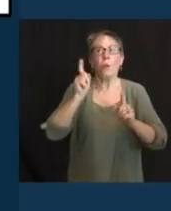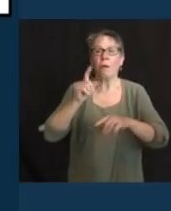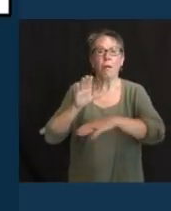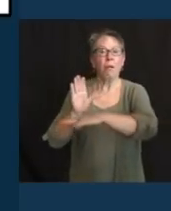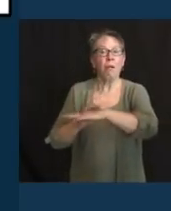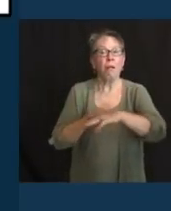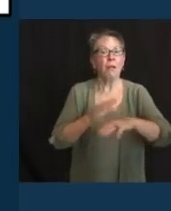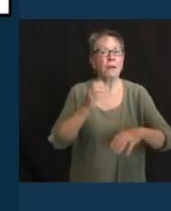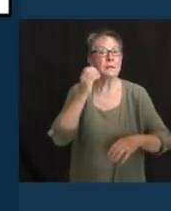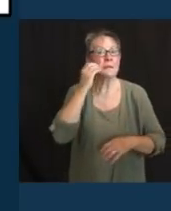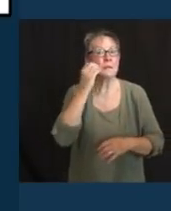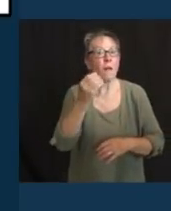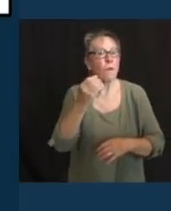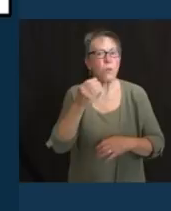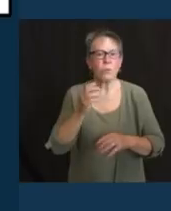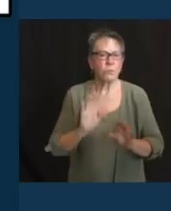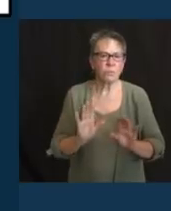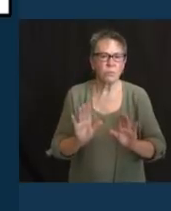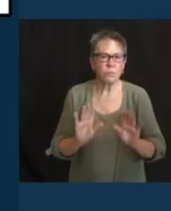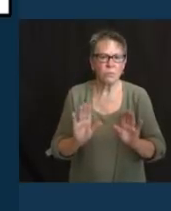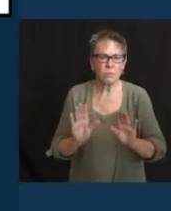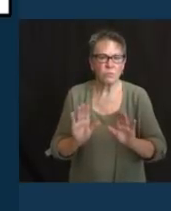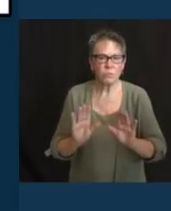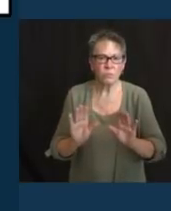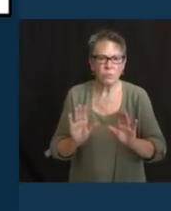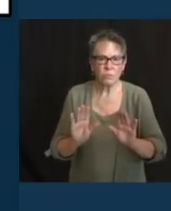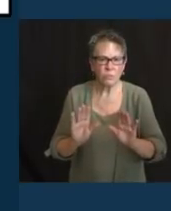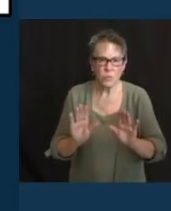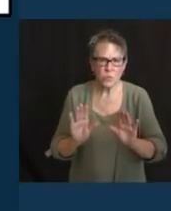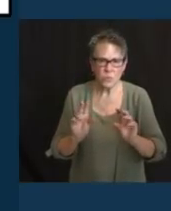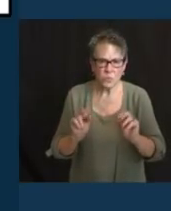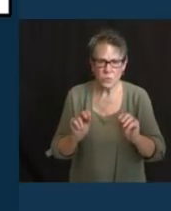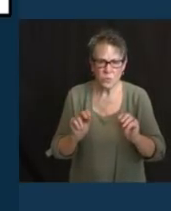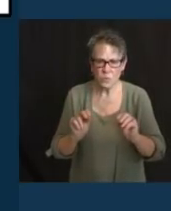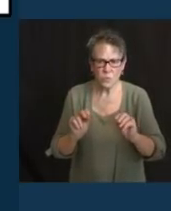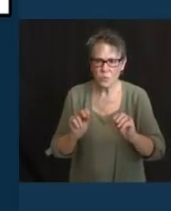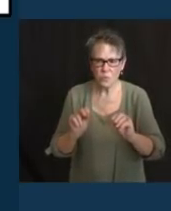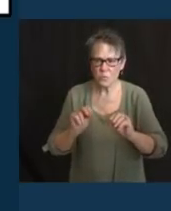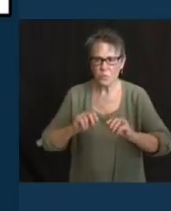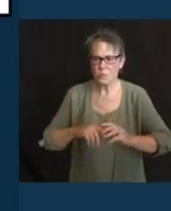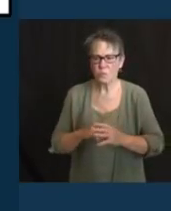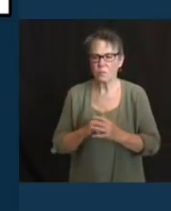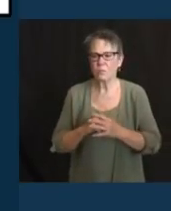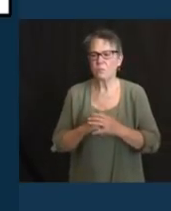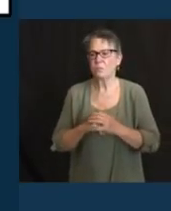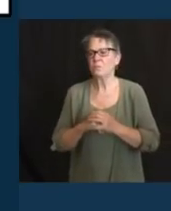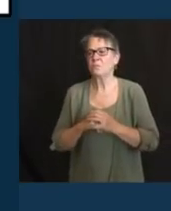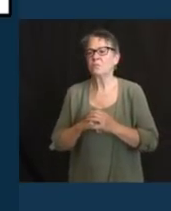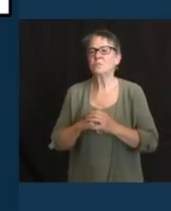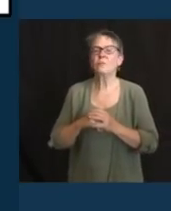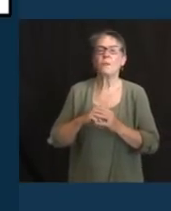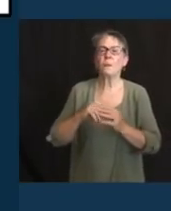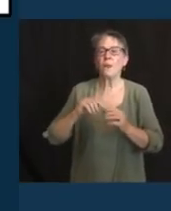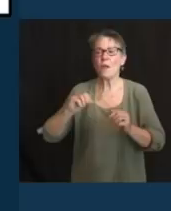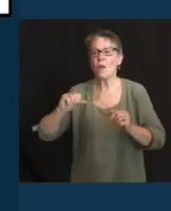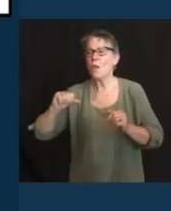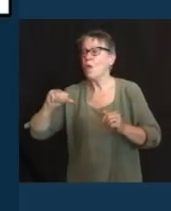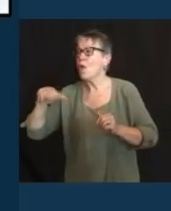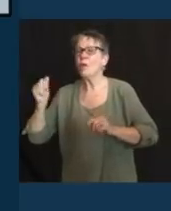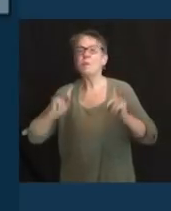to CommCare, and all the information is offloaded after 45 days to the state's epidemiological